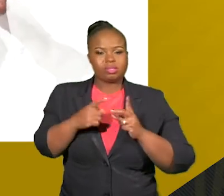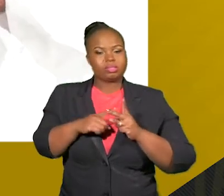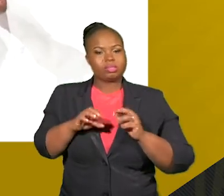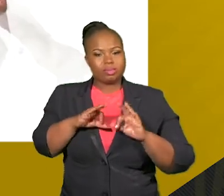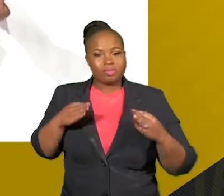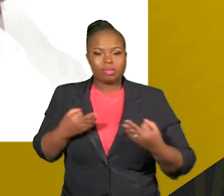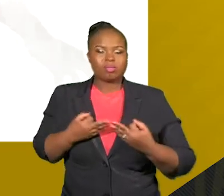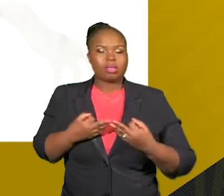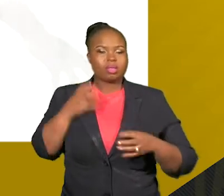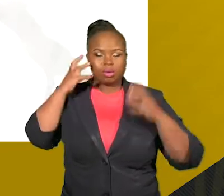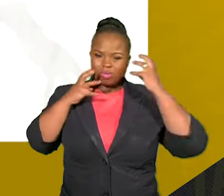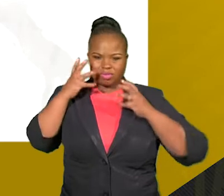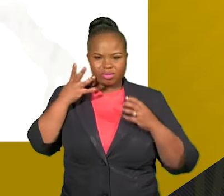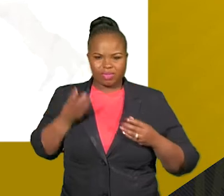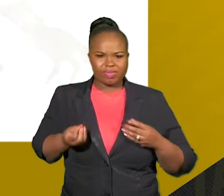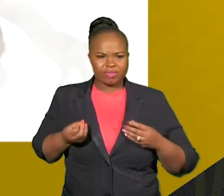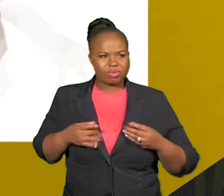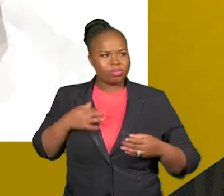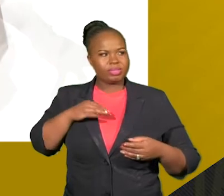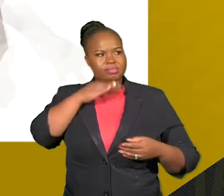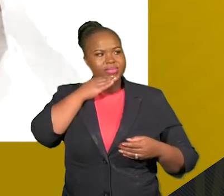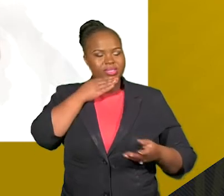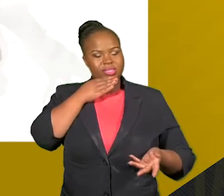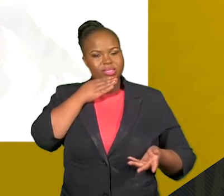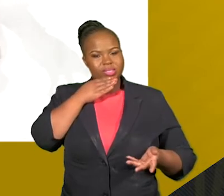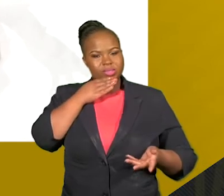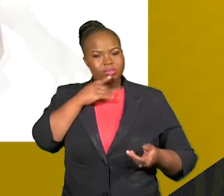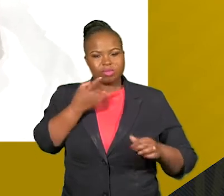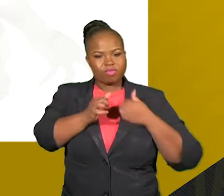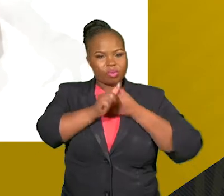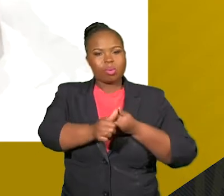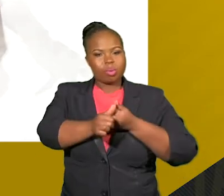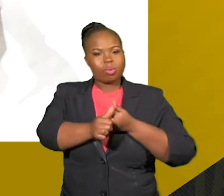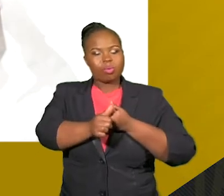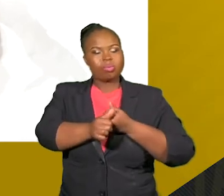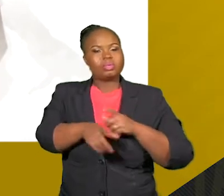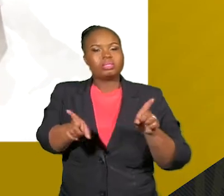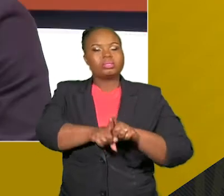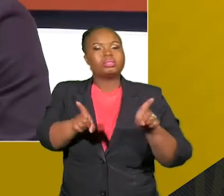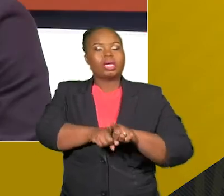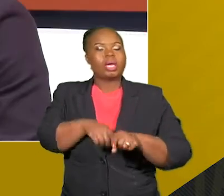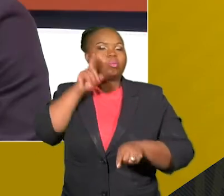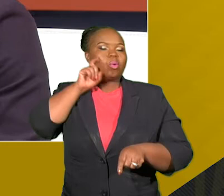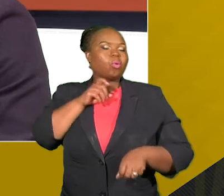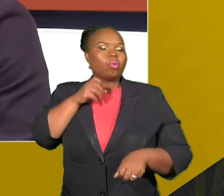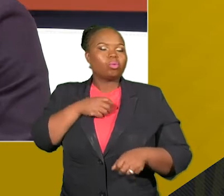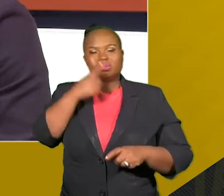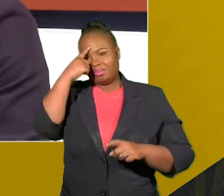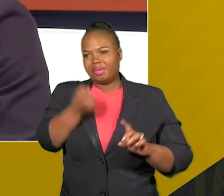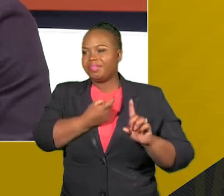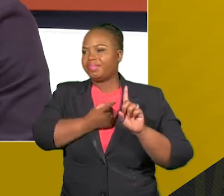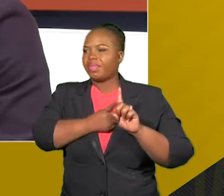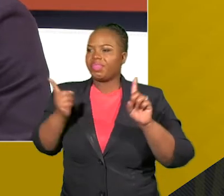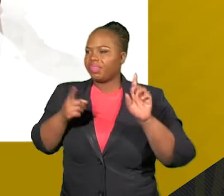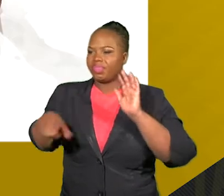whatever yes. it is, all right? Yes. Are we still then not playing to the original stereotypes of what a man should be, hence the confusion? Because